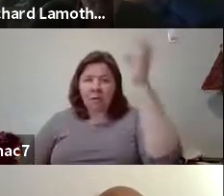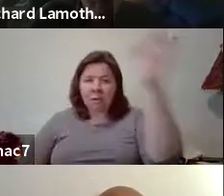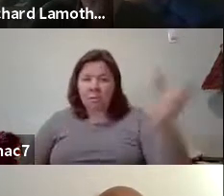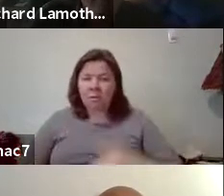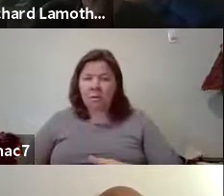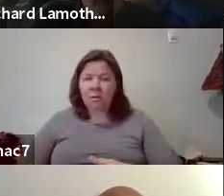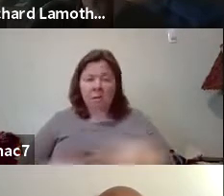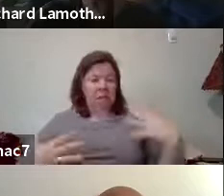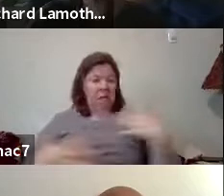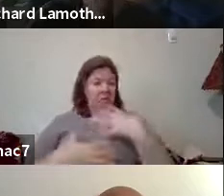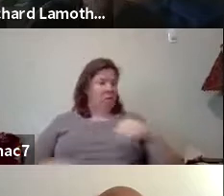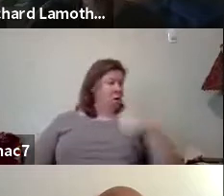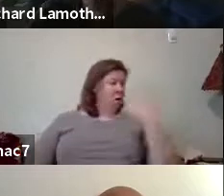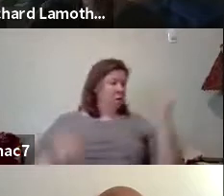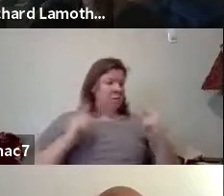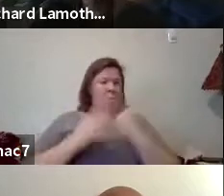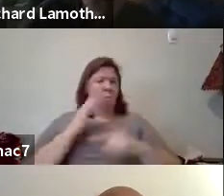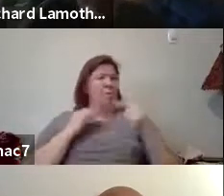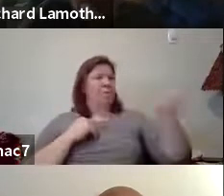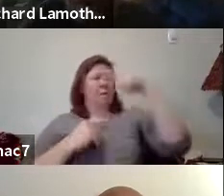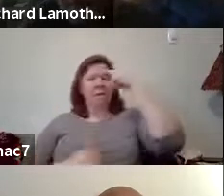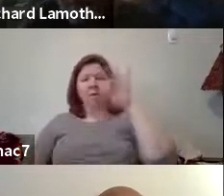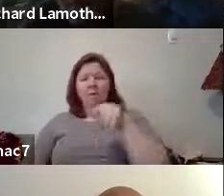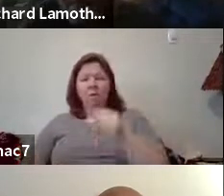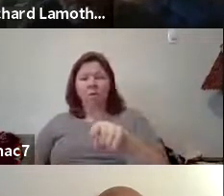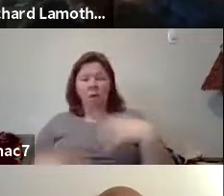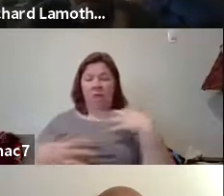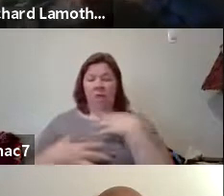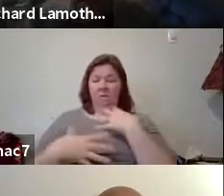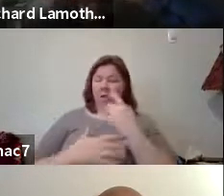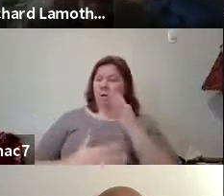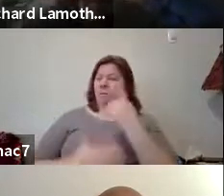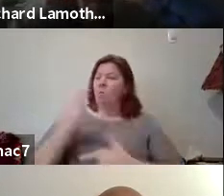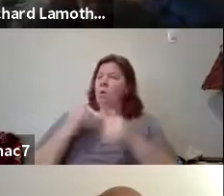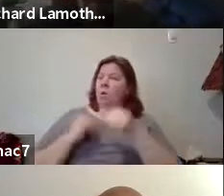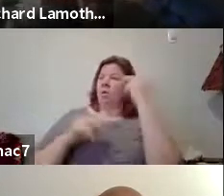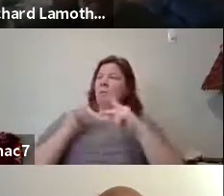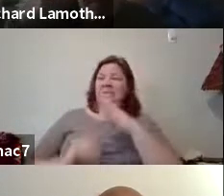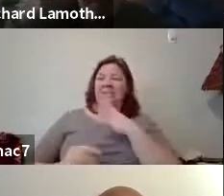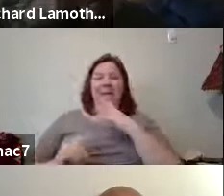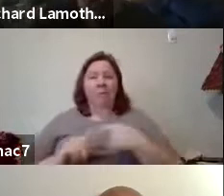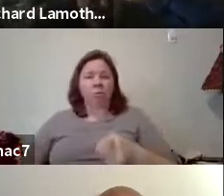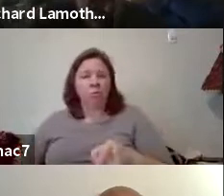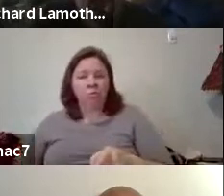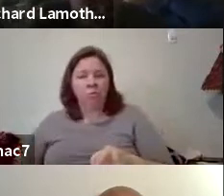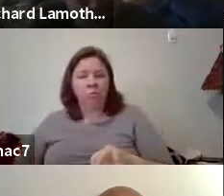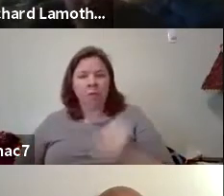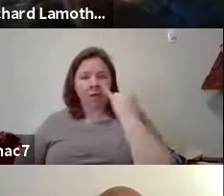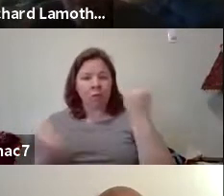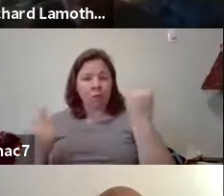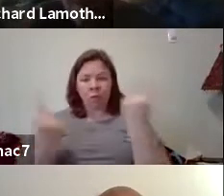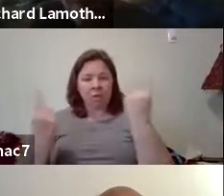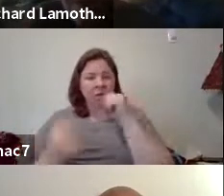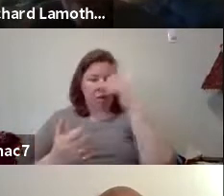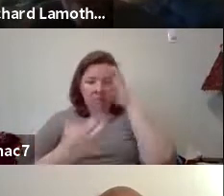Fear of what other people think about you. Fear of what other people will say about you if you do something they don't believe